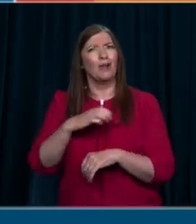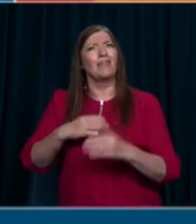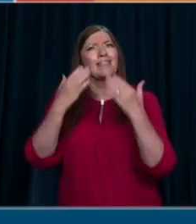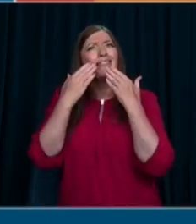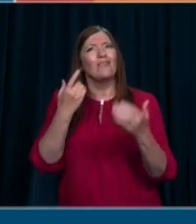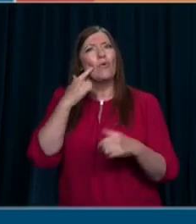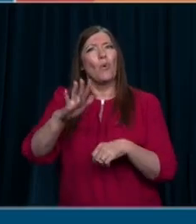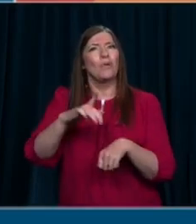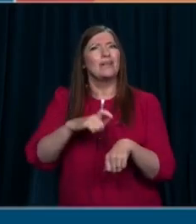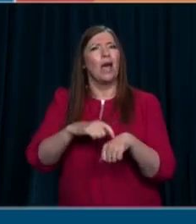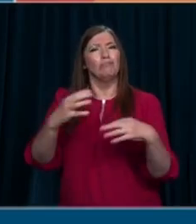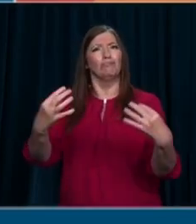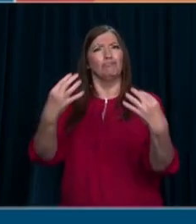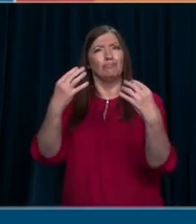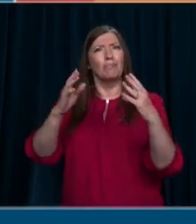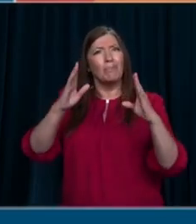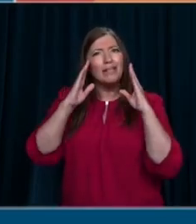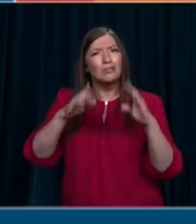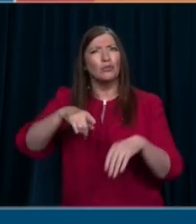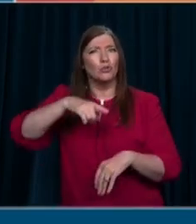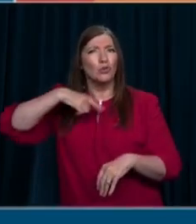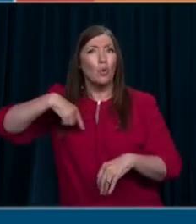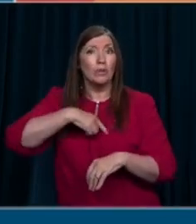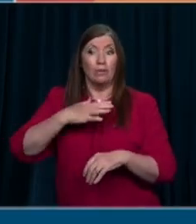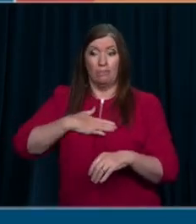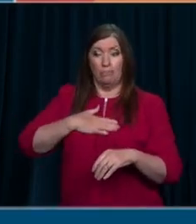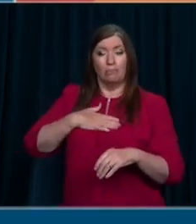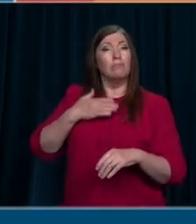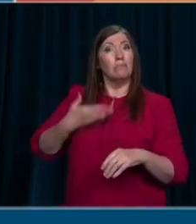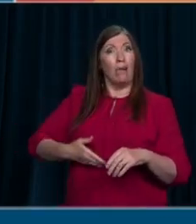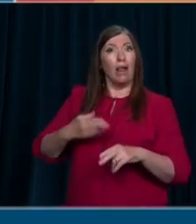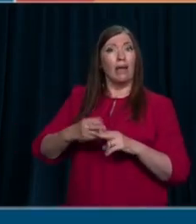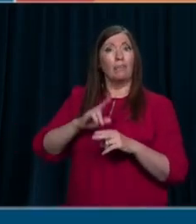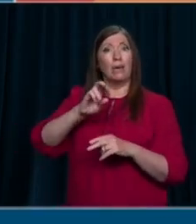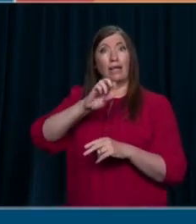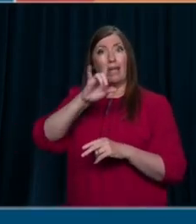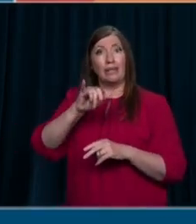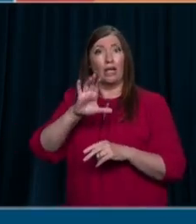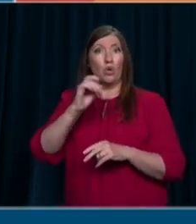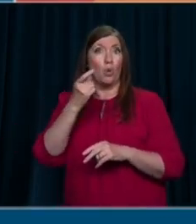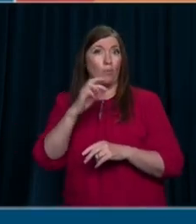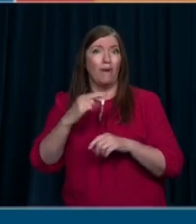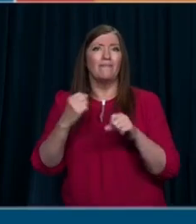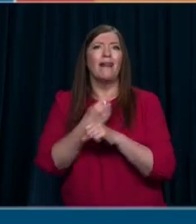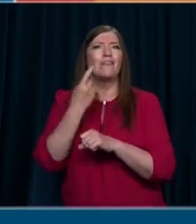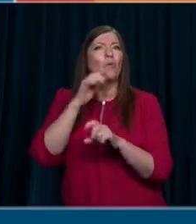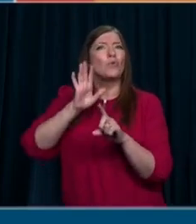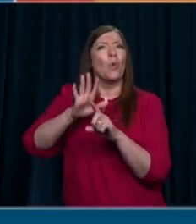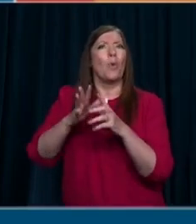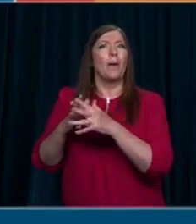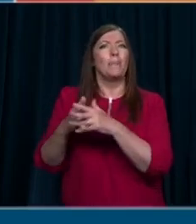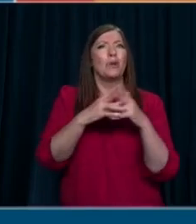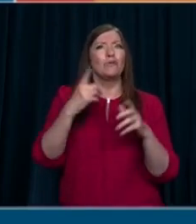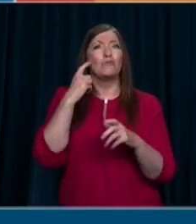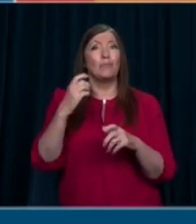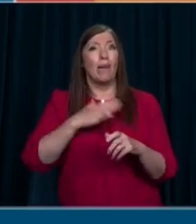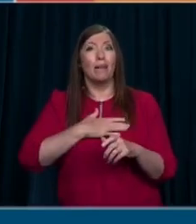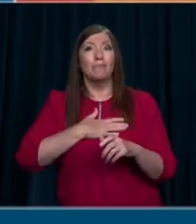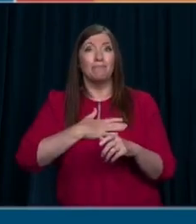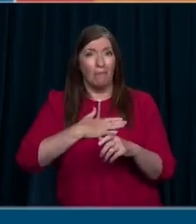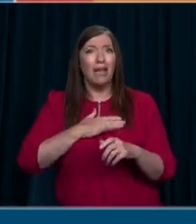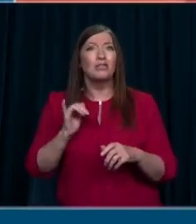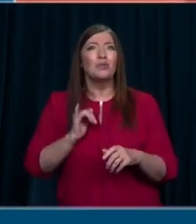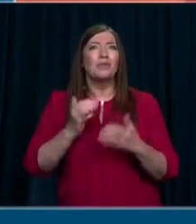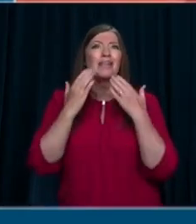taking the time to listen and pay attention to us. My name's Kelly Cooper, and I will be fighting for your American dream and mine. Thank you very